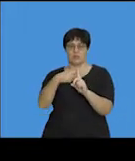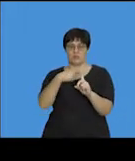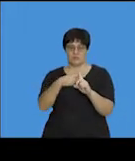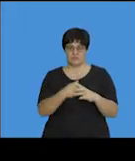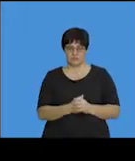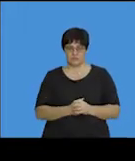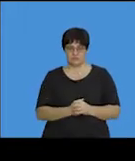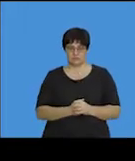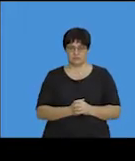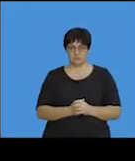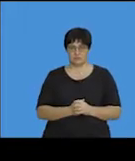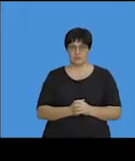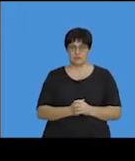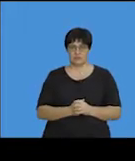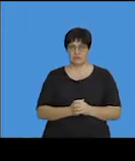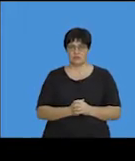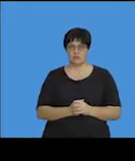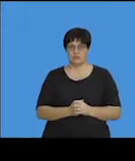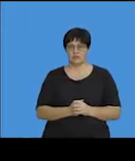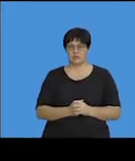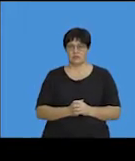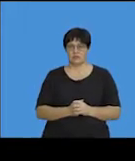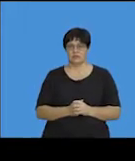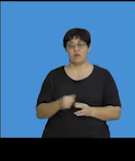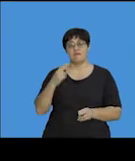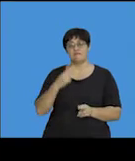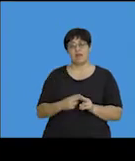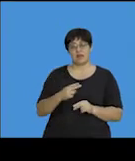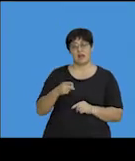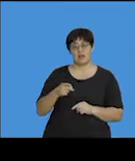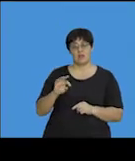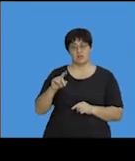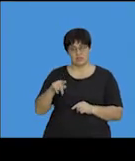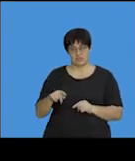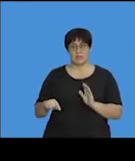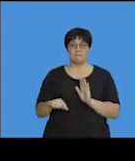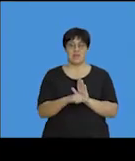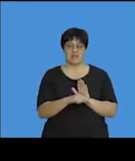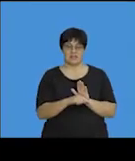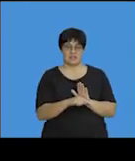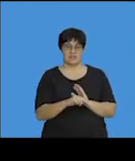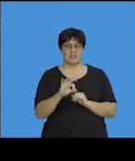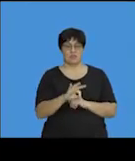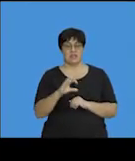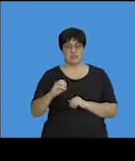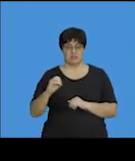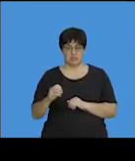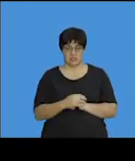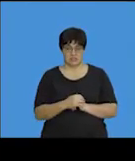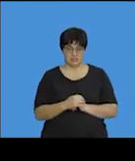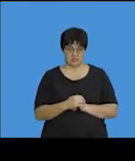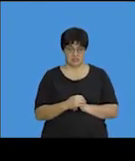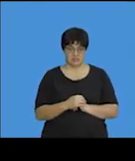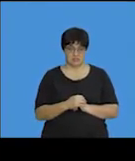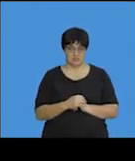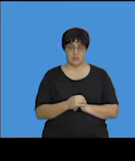as positive. So that tells me my final velocity is minus 300.